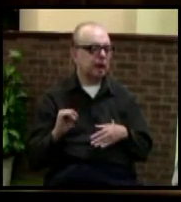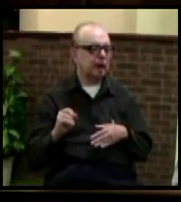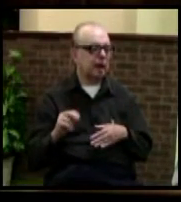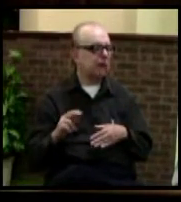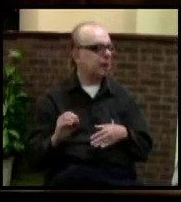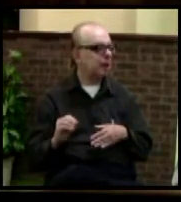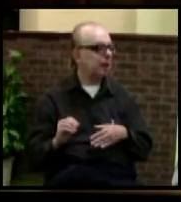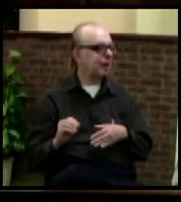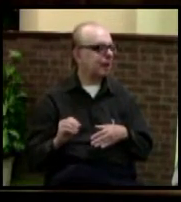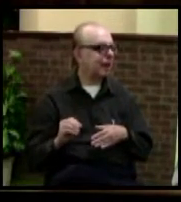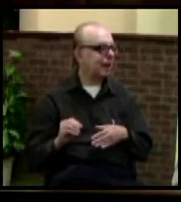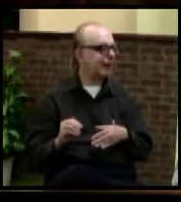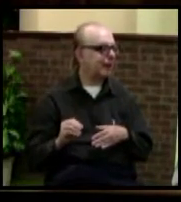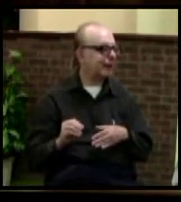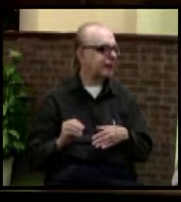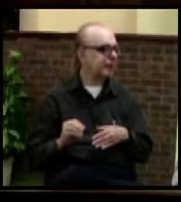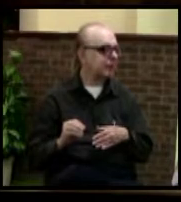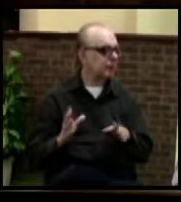And